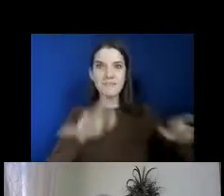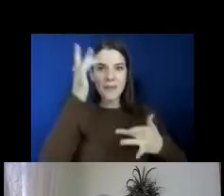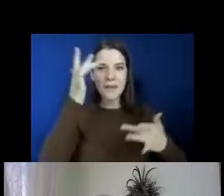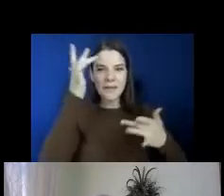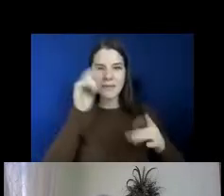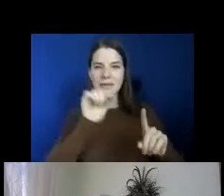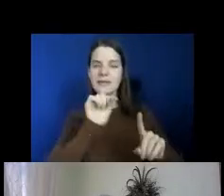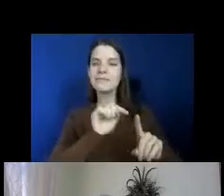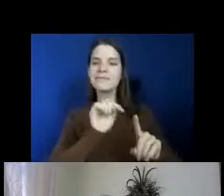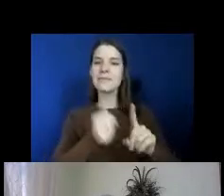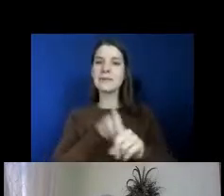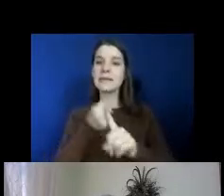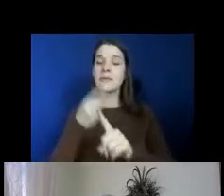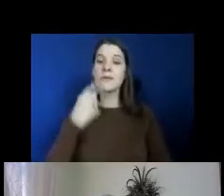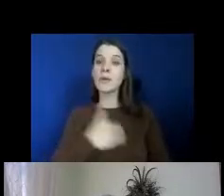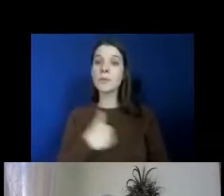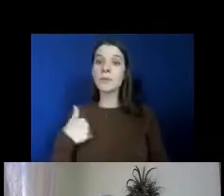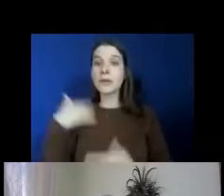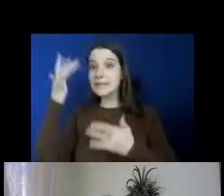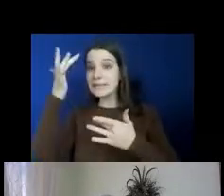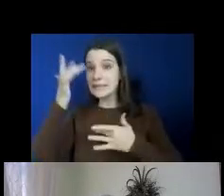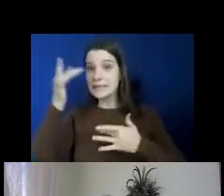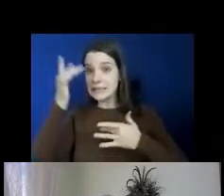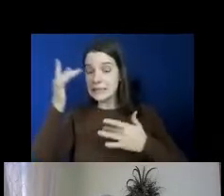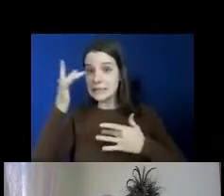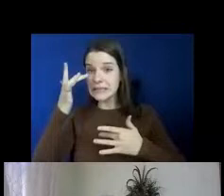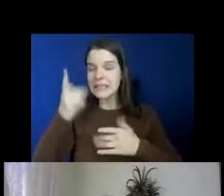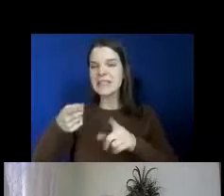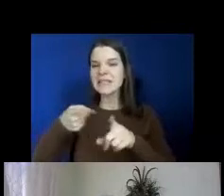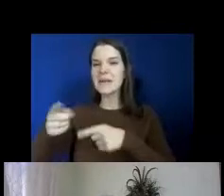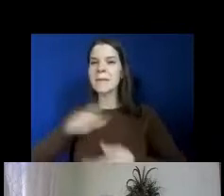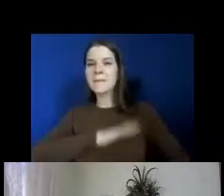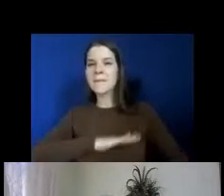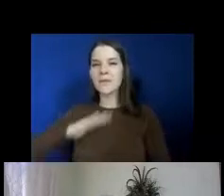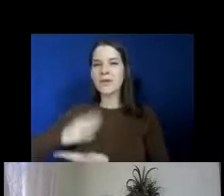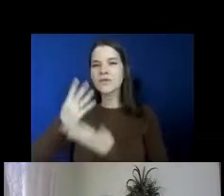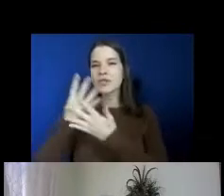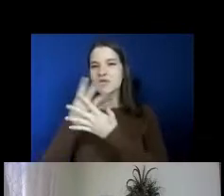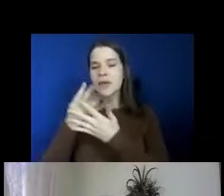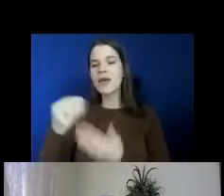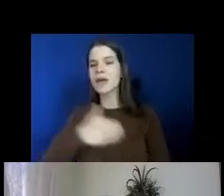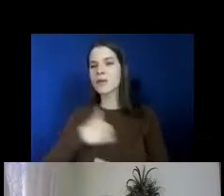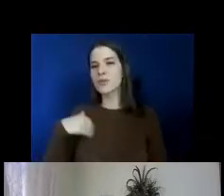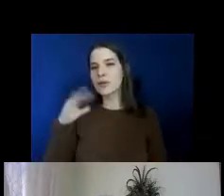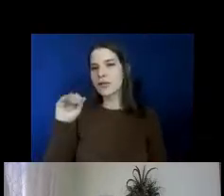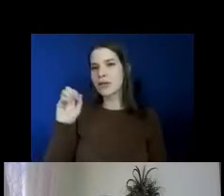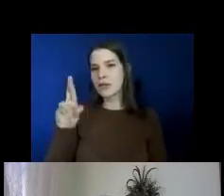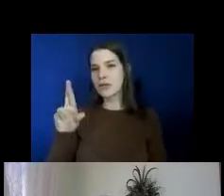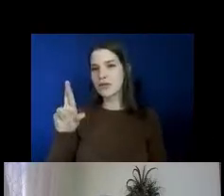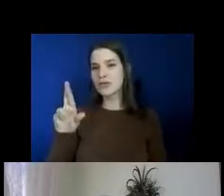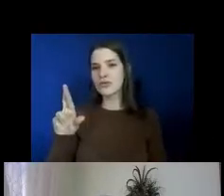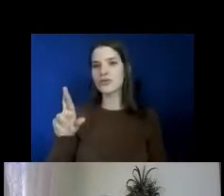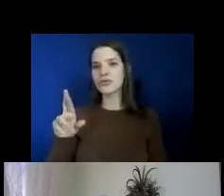on breast disease, but primarily mammographic screening and breast cancer. And I thank the